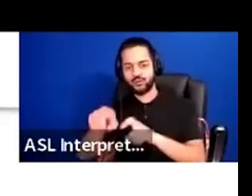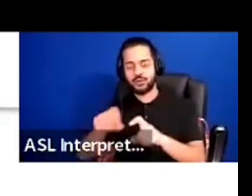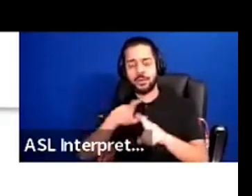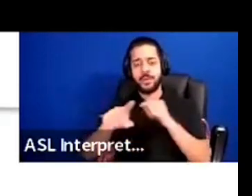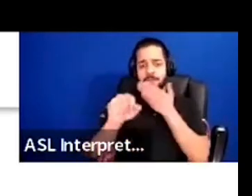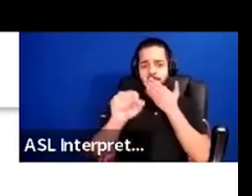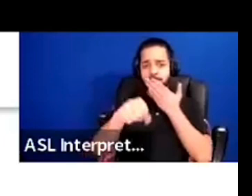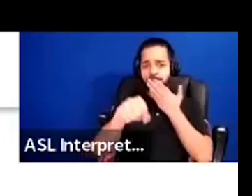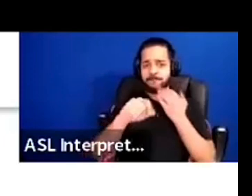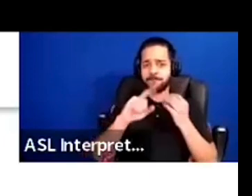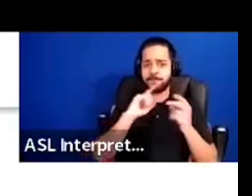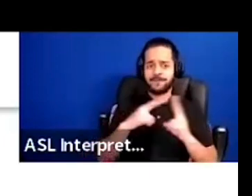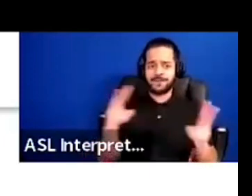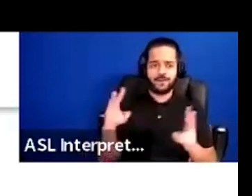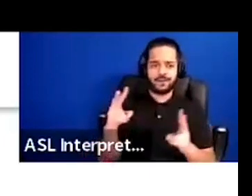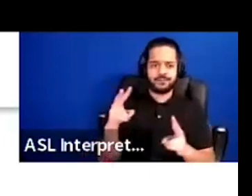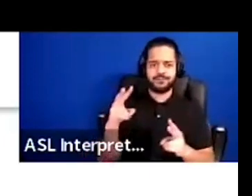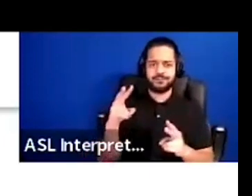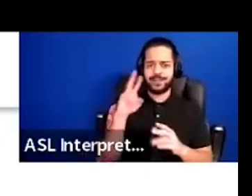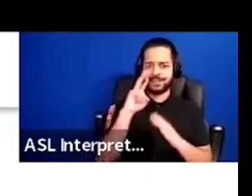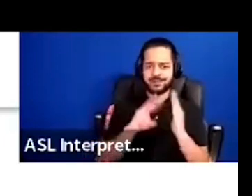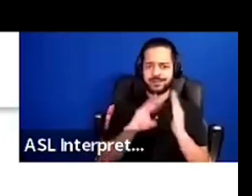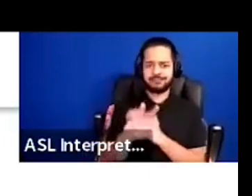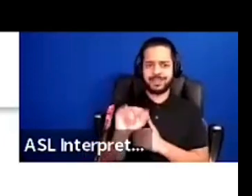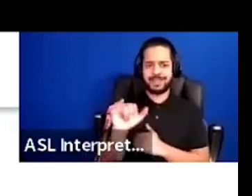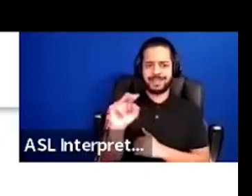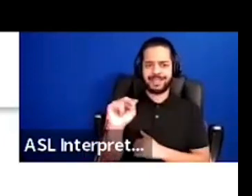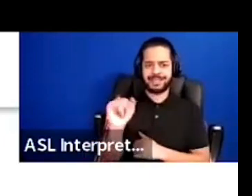very, very insightful. I